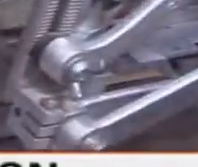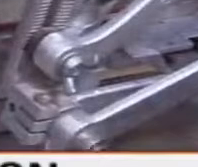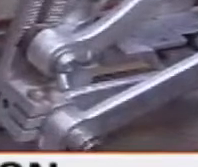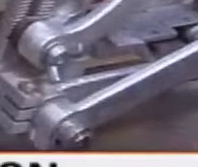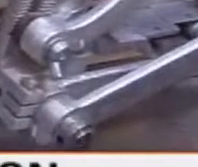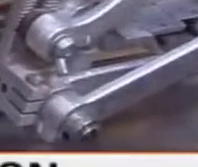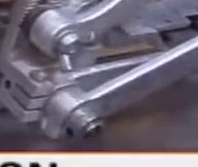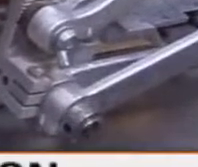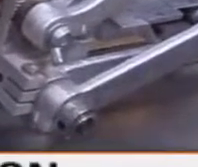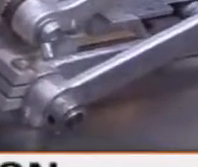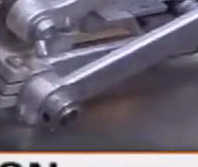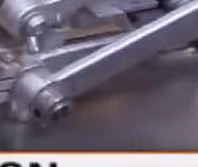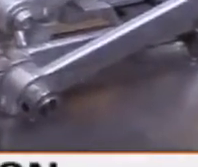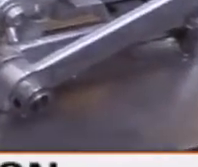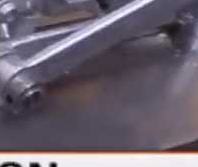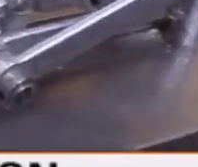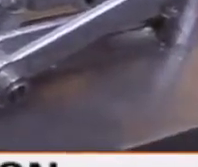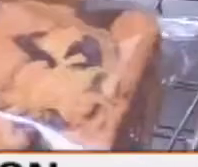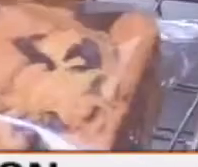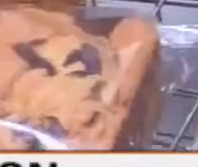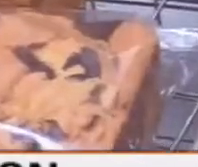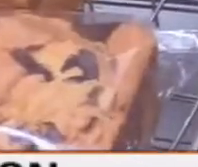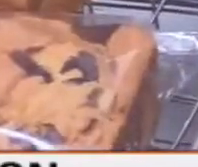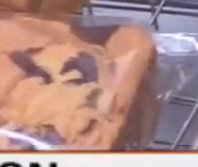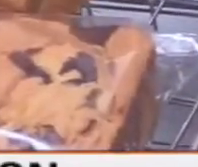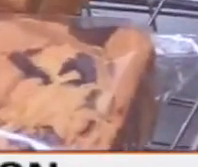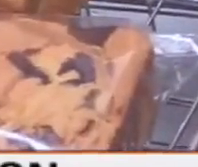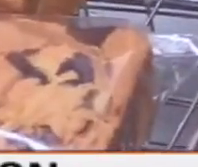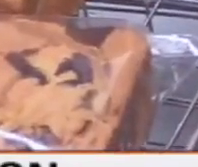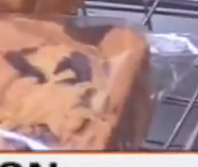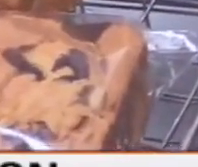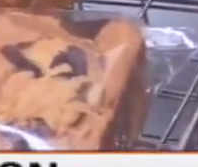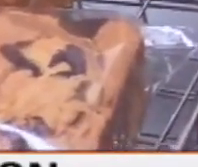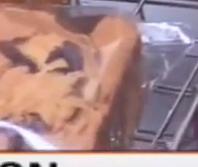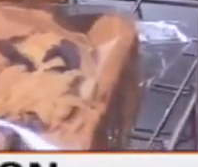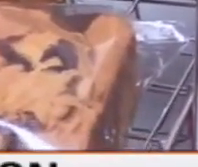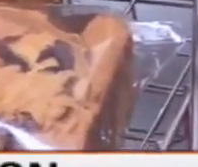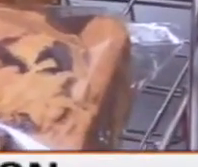I'm seeing I'm getting 2, 4, 6 rows.